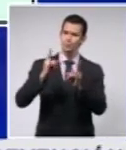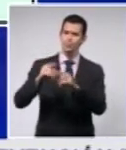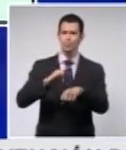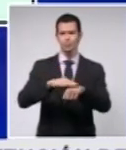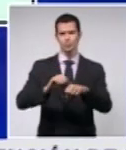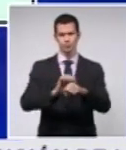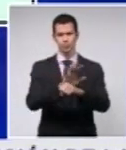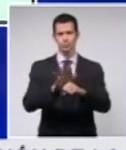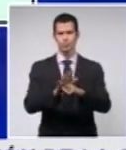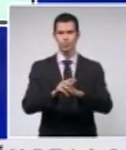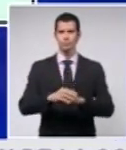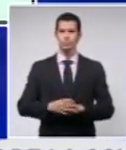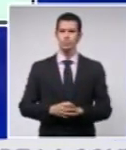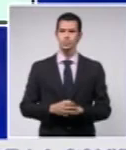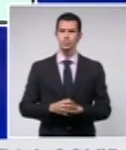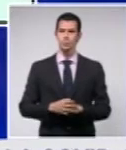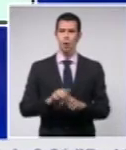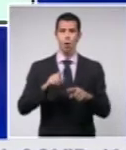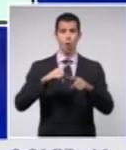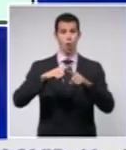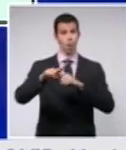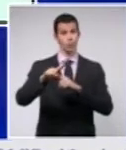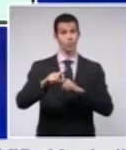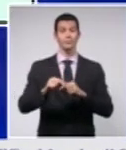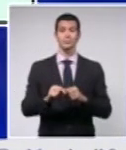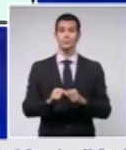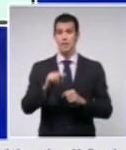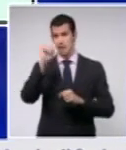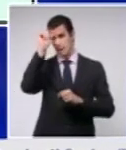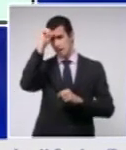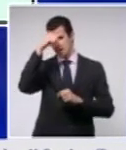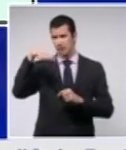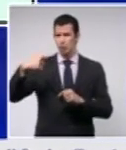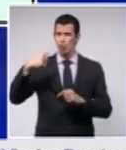6,549,373 cases. Then Brazil with